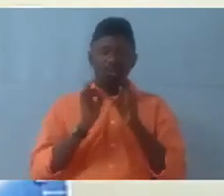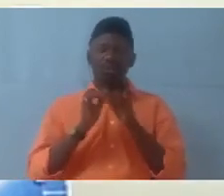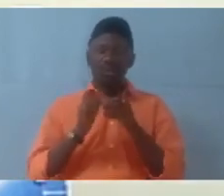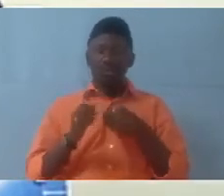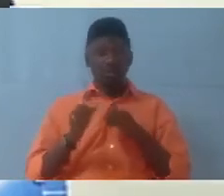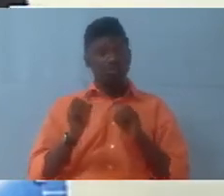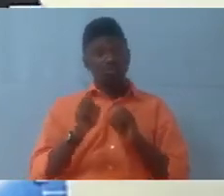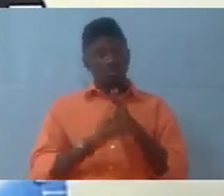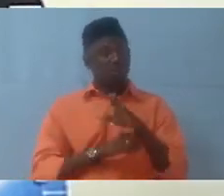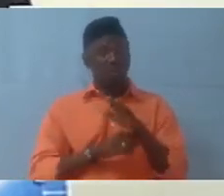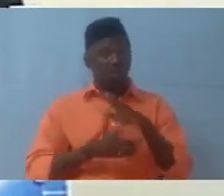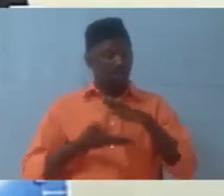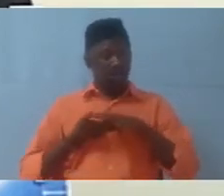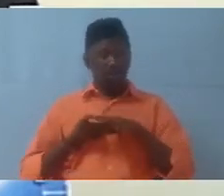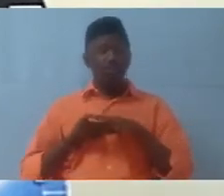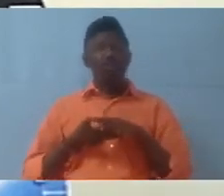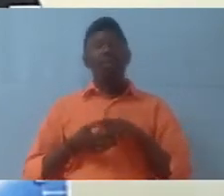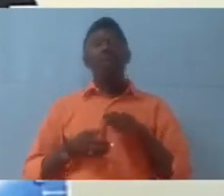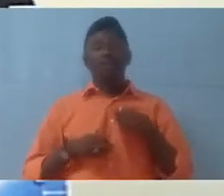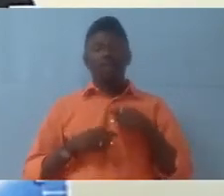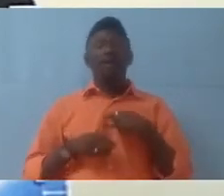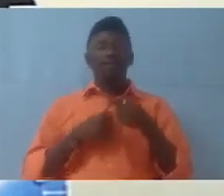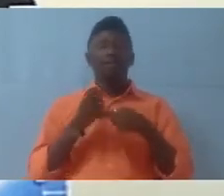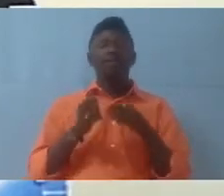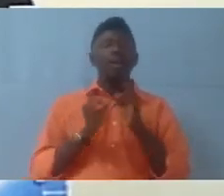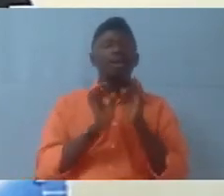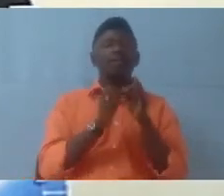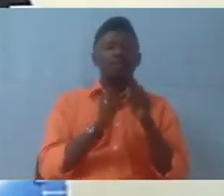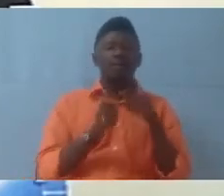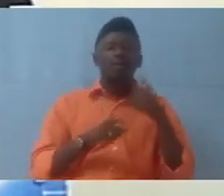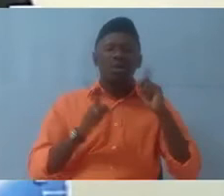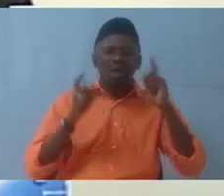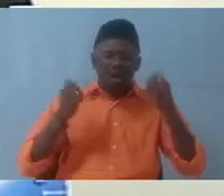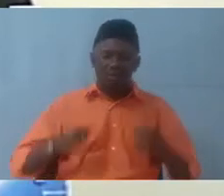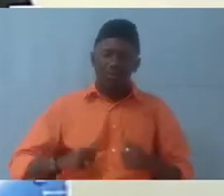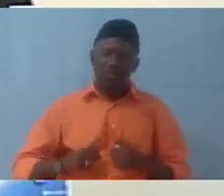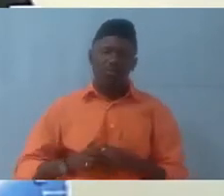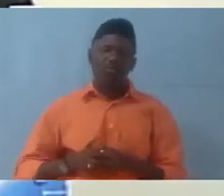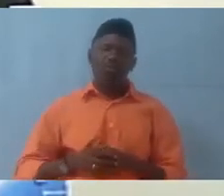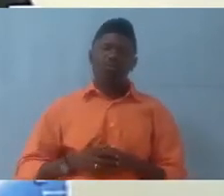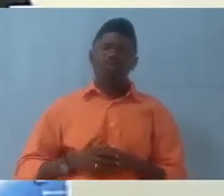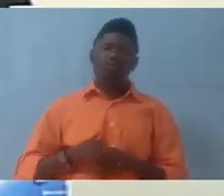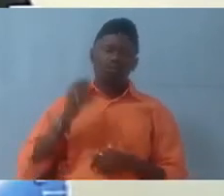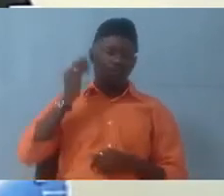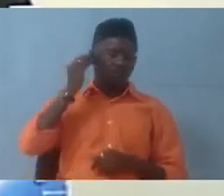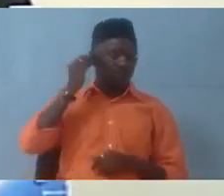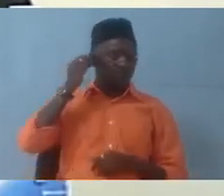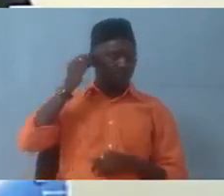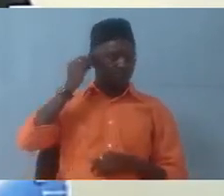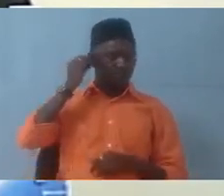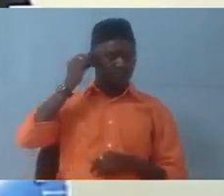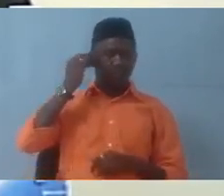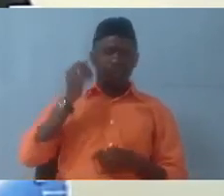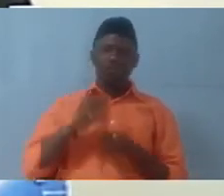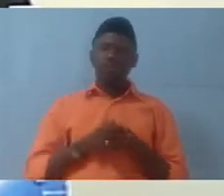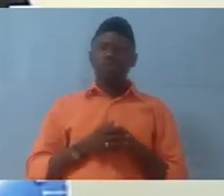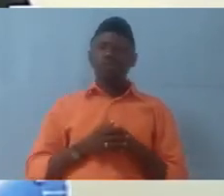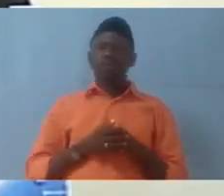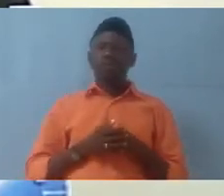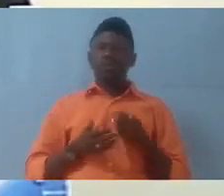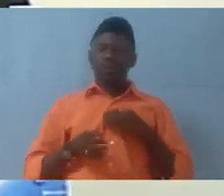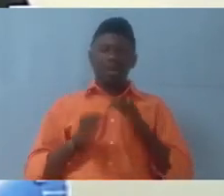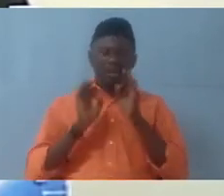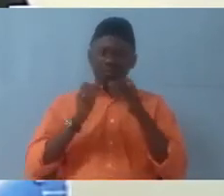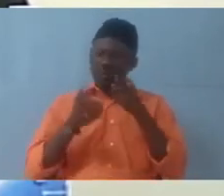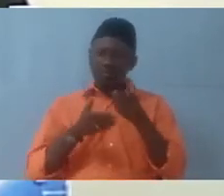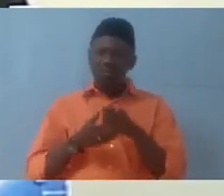him what happened. Ci la ma wax nak ne ma lool moy dogalam wa ci la ko leralal li xew. And I told him that well but you guys don't have to